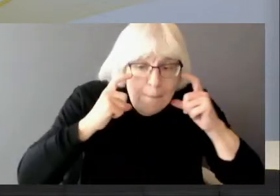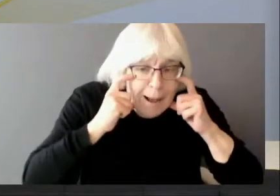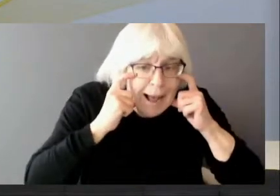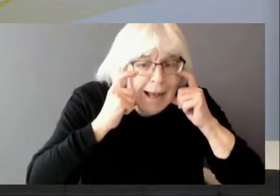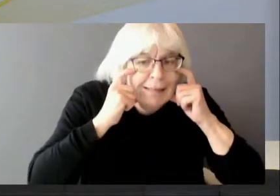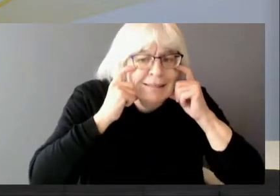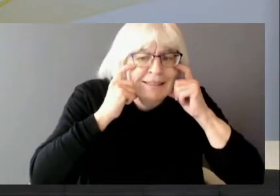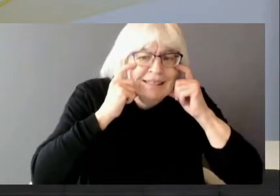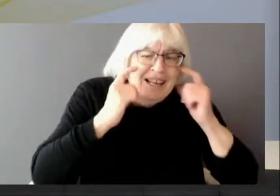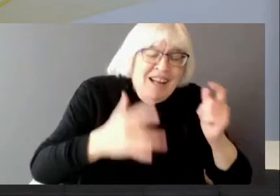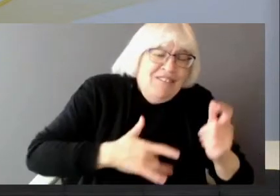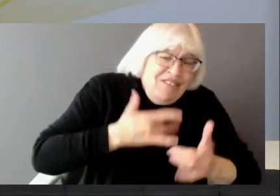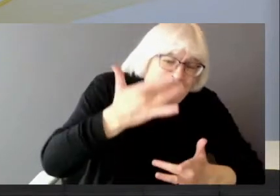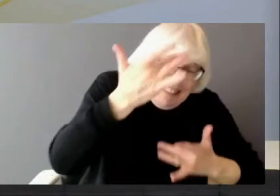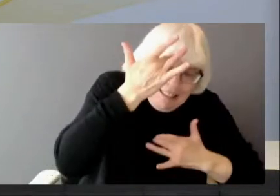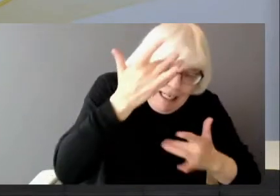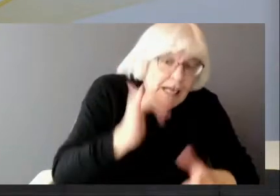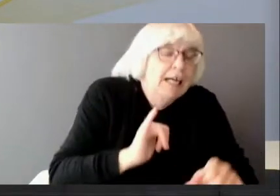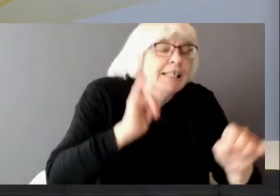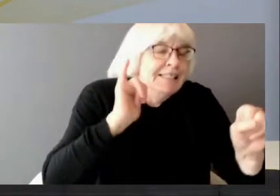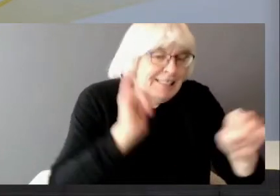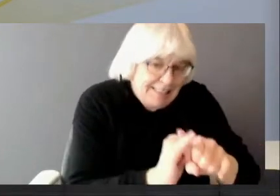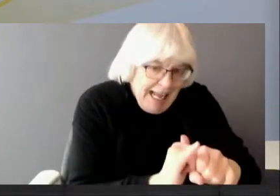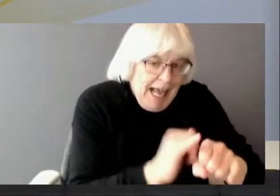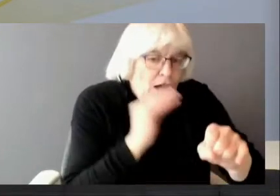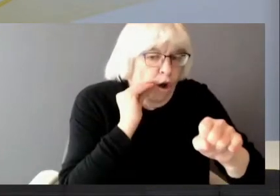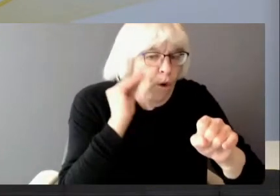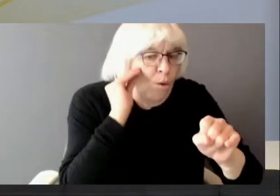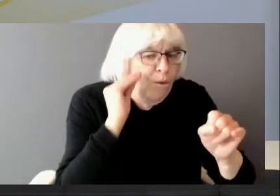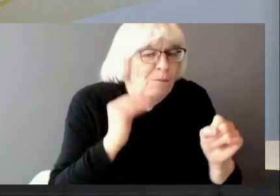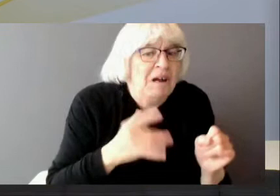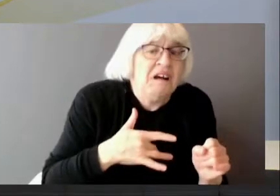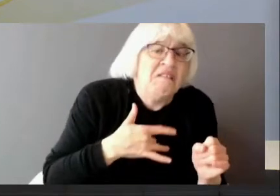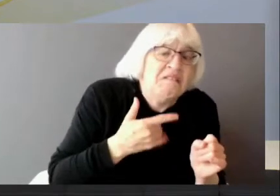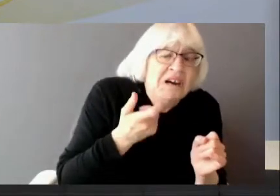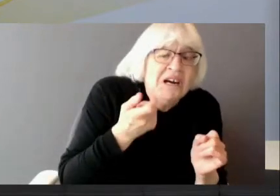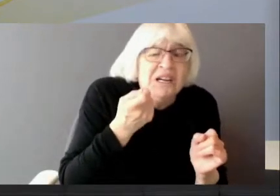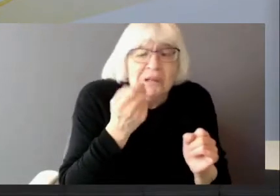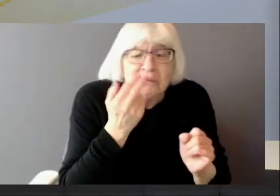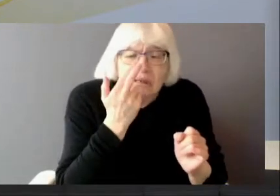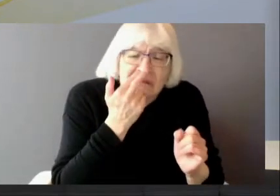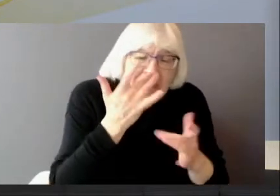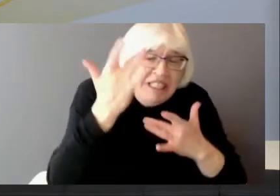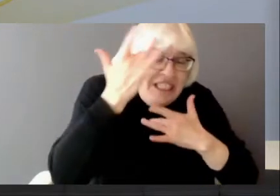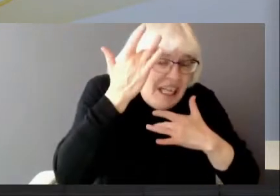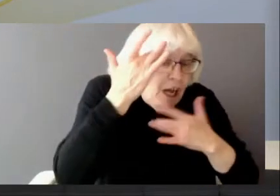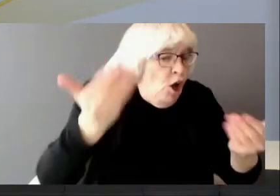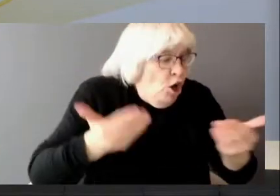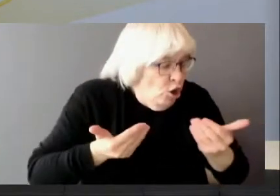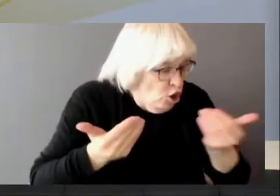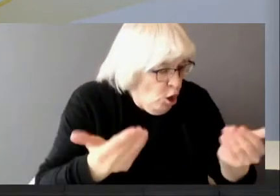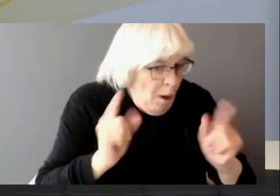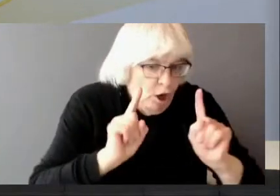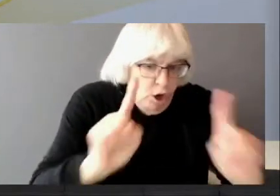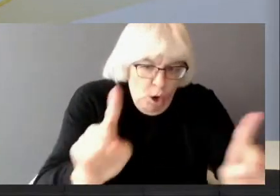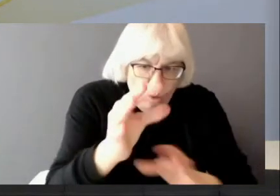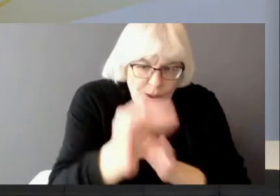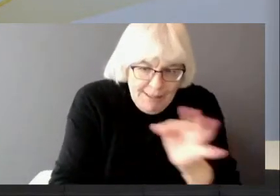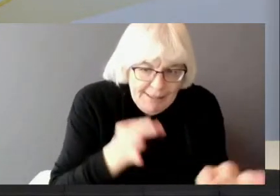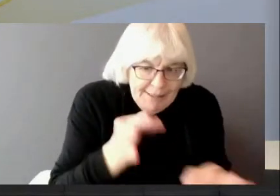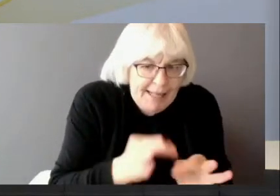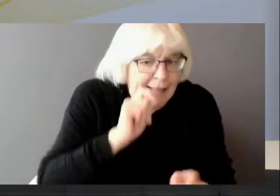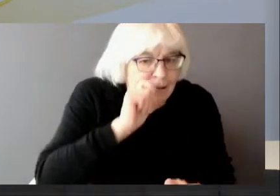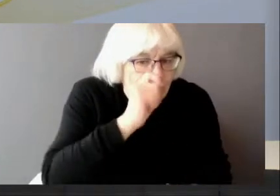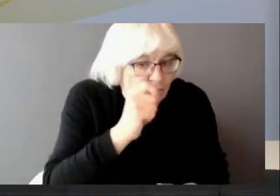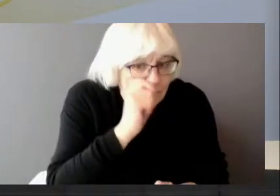for COVID-19, even with mild symptoms. Avoid unnecessary out-of-province travel, and when your turn comes to get